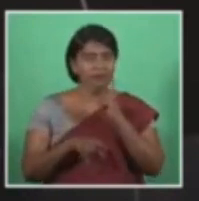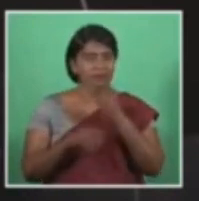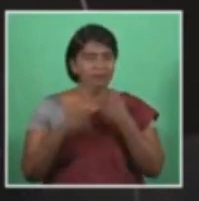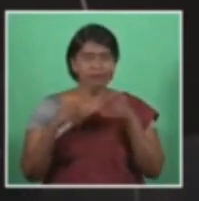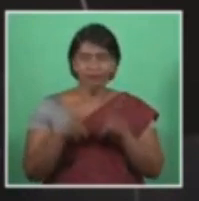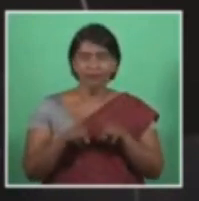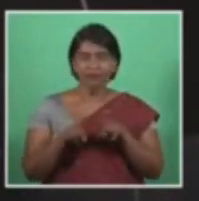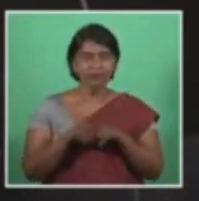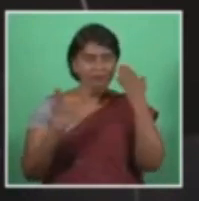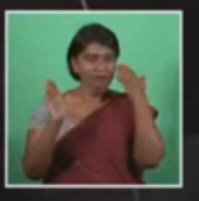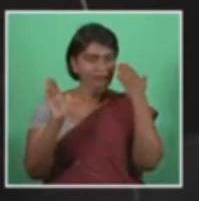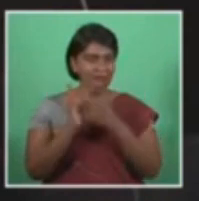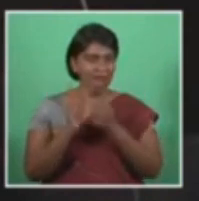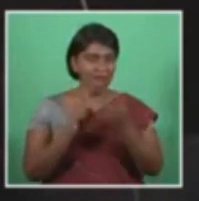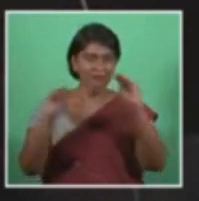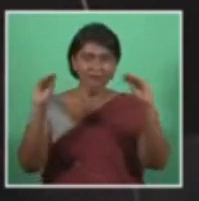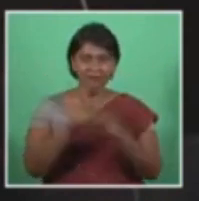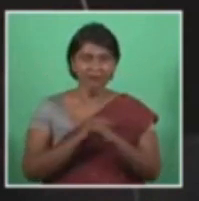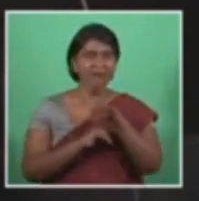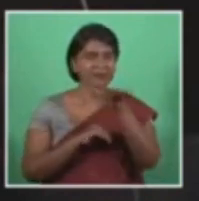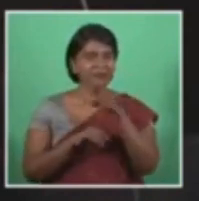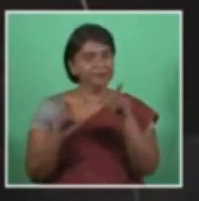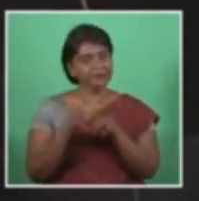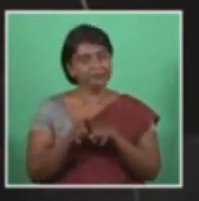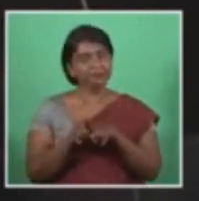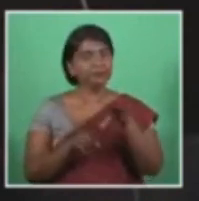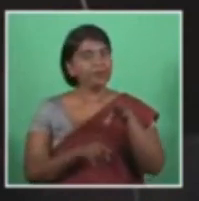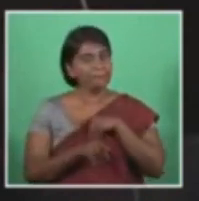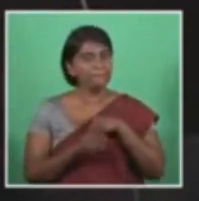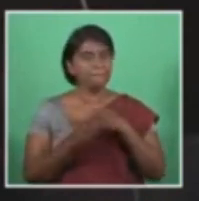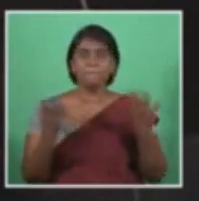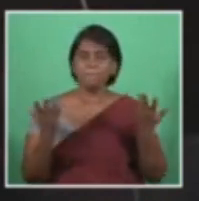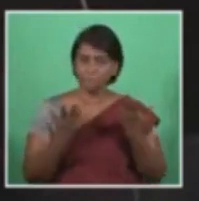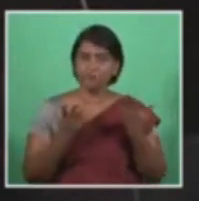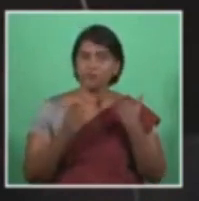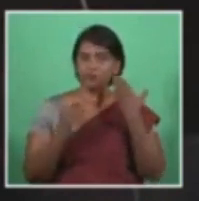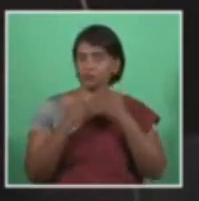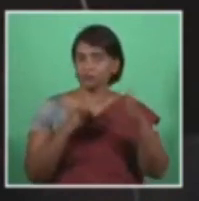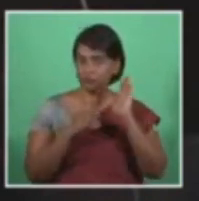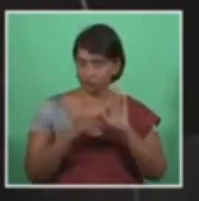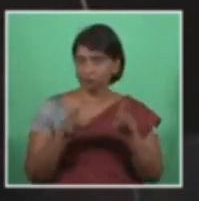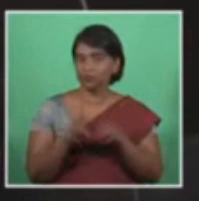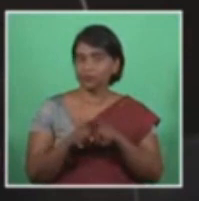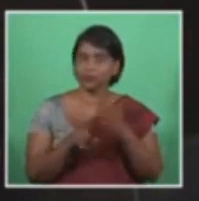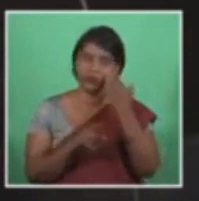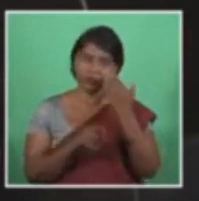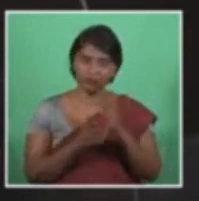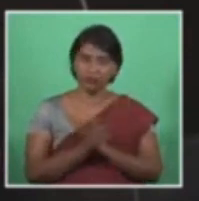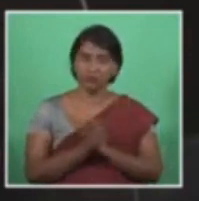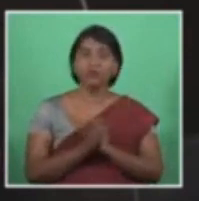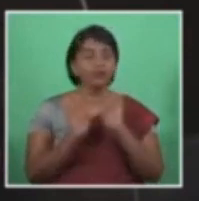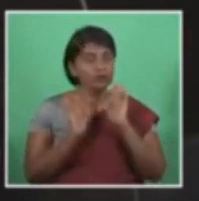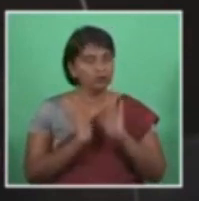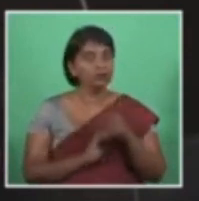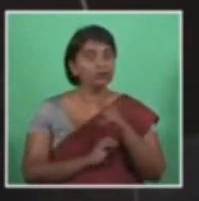for some for a socially unacceptable behavior we know that this has not worked we know that our current